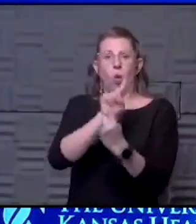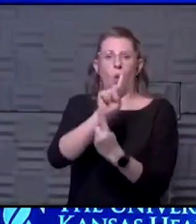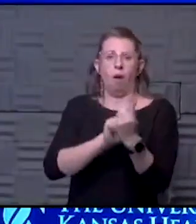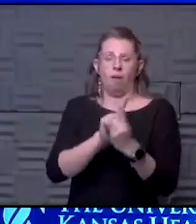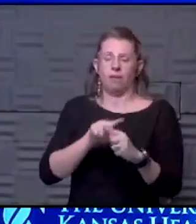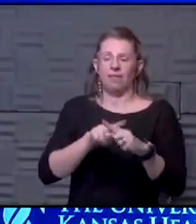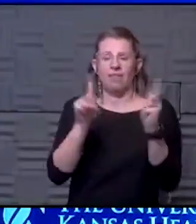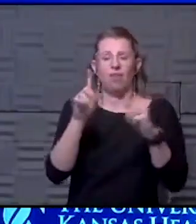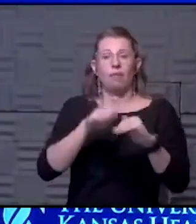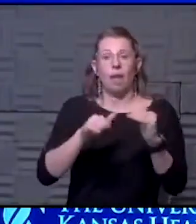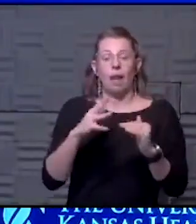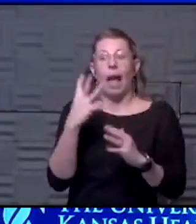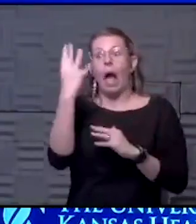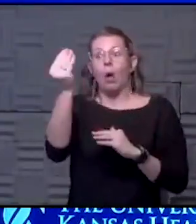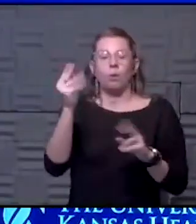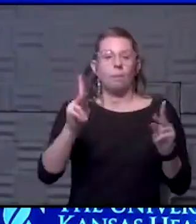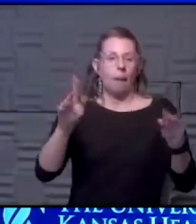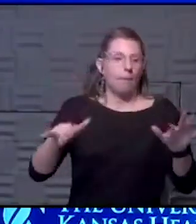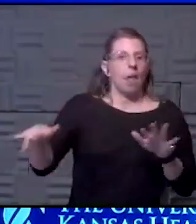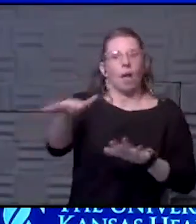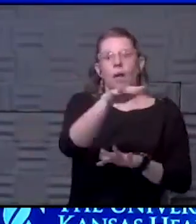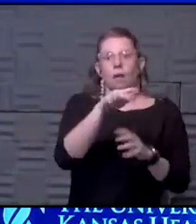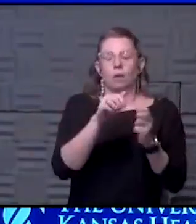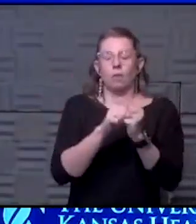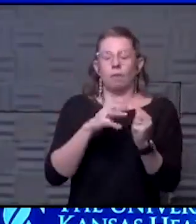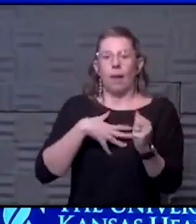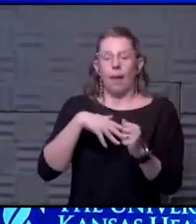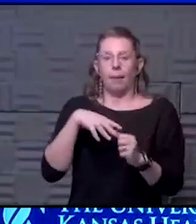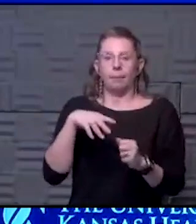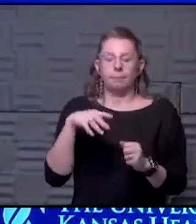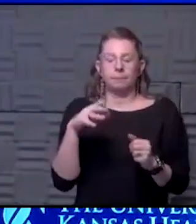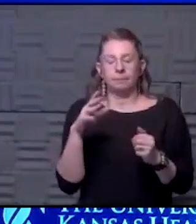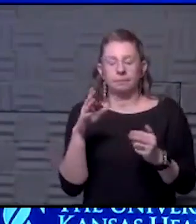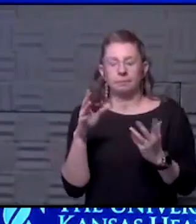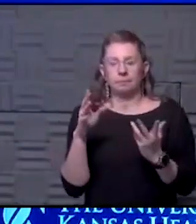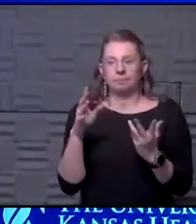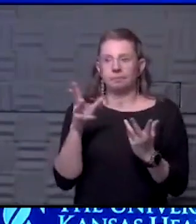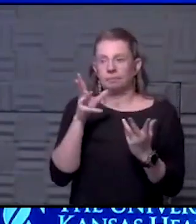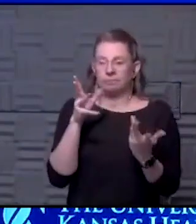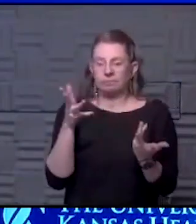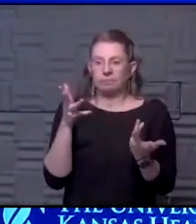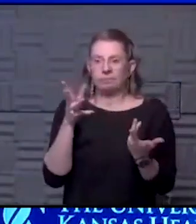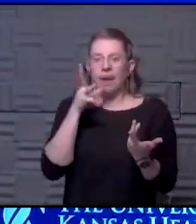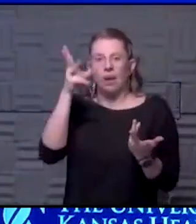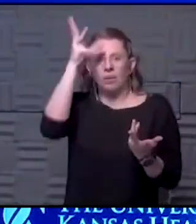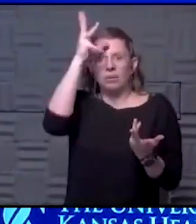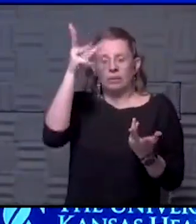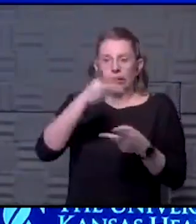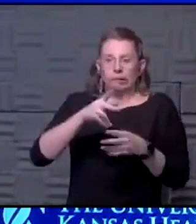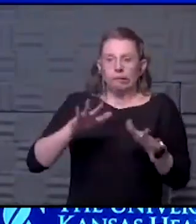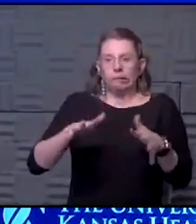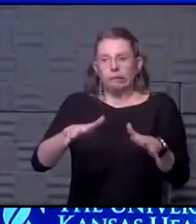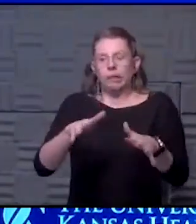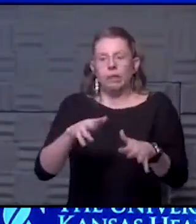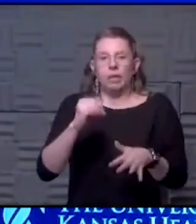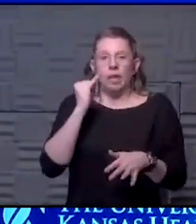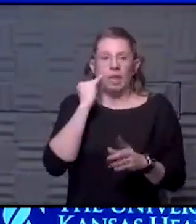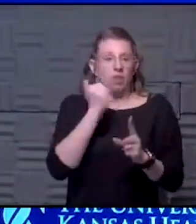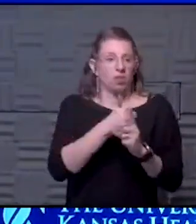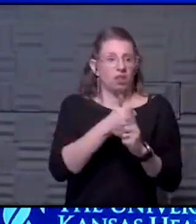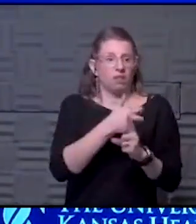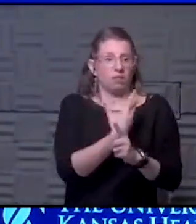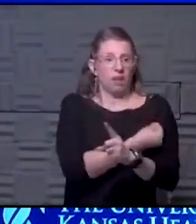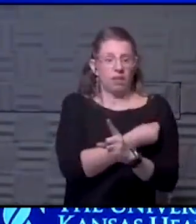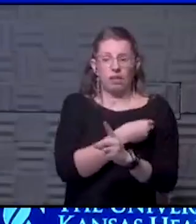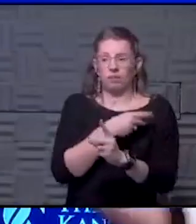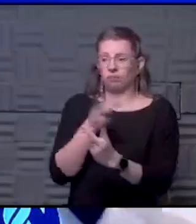That's different than I'm out in public with my parents because then I'm around other people and I have to be nervous. But if you've had your vaccine, your parents have had your vaccine, you're wearing a